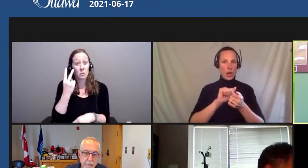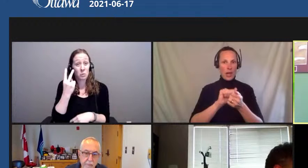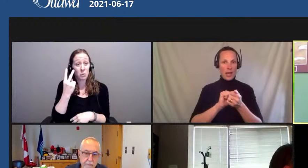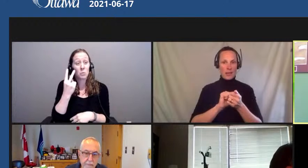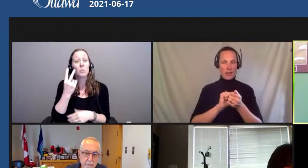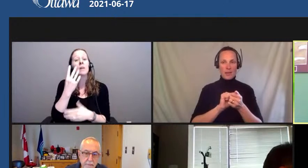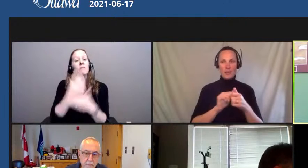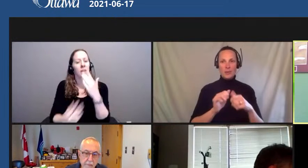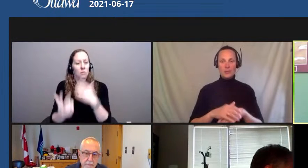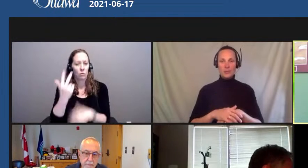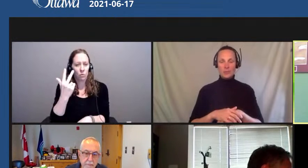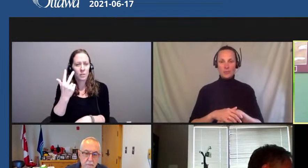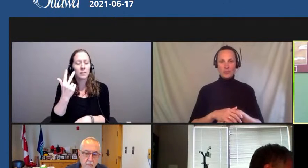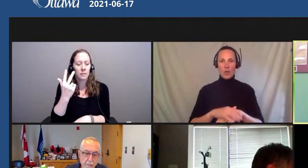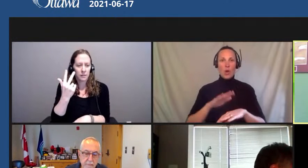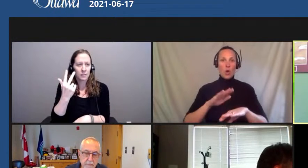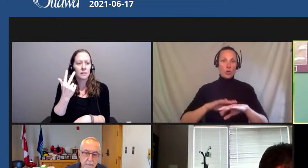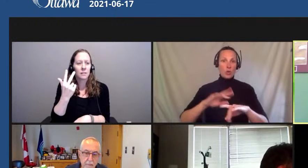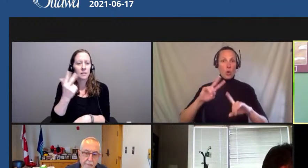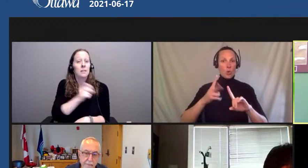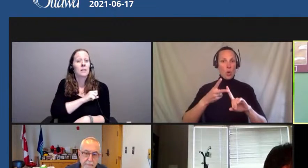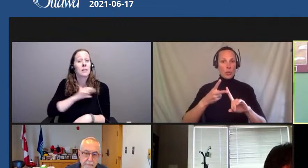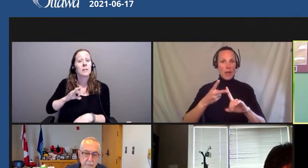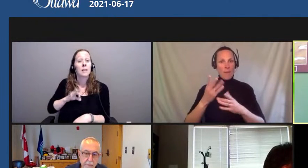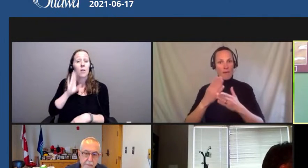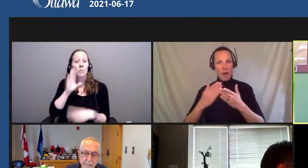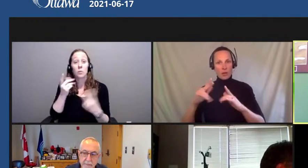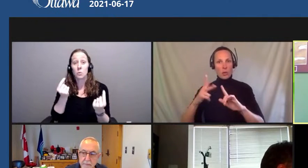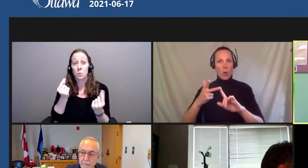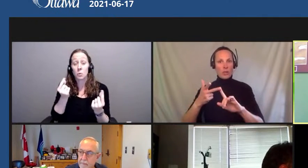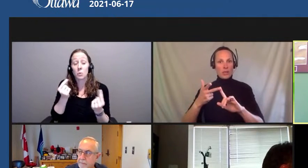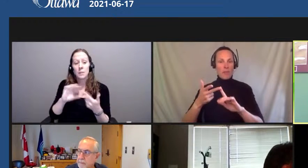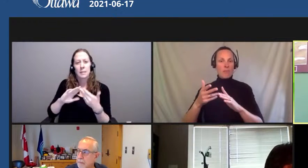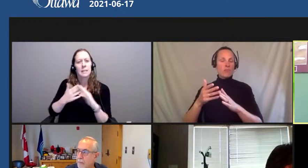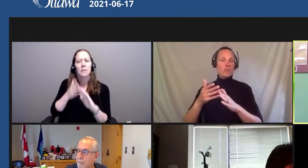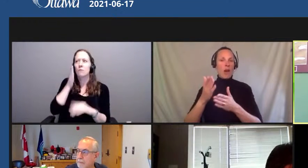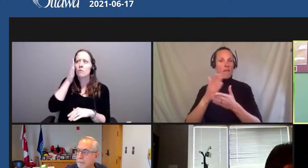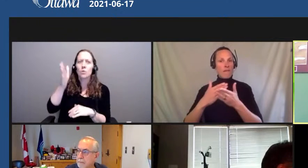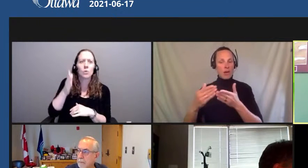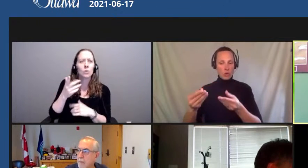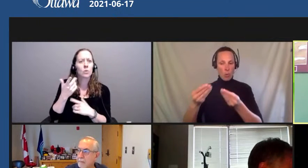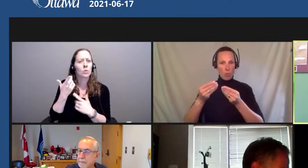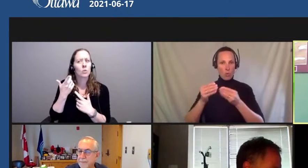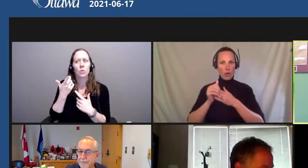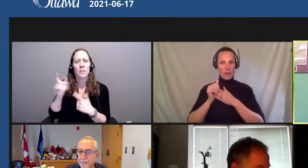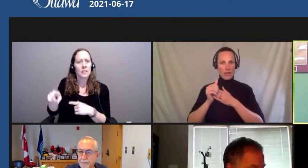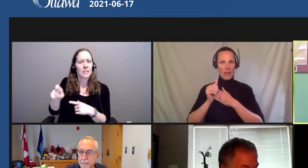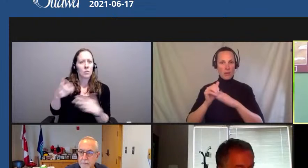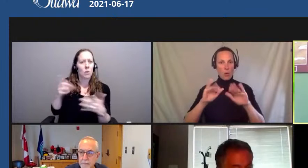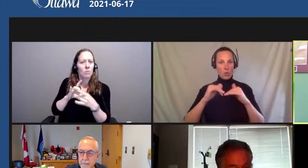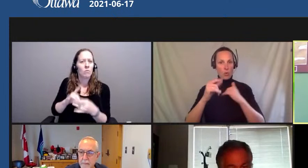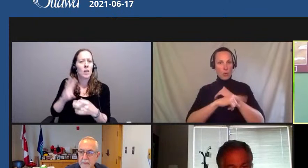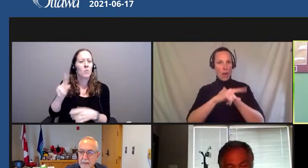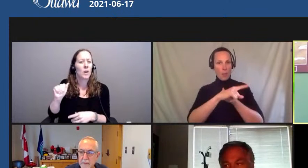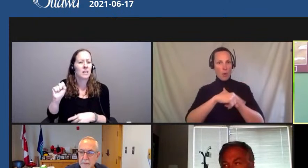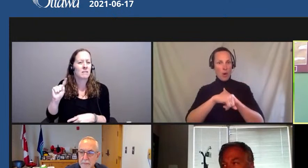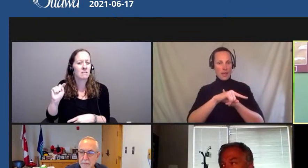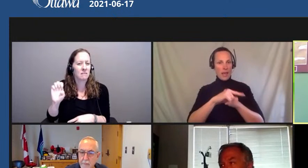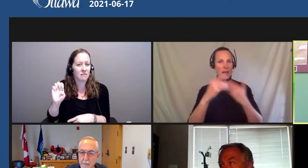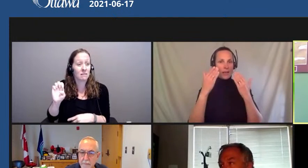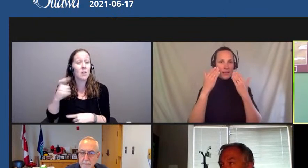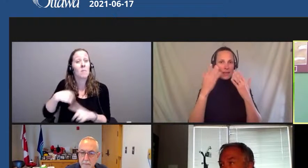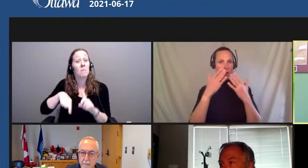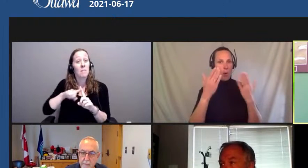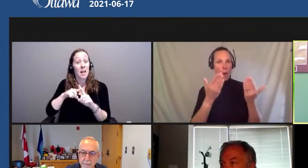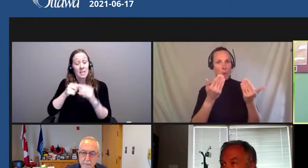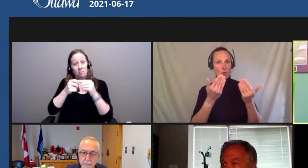in Phase 3. Staff will also provide an overview of the city's future waste management needs, along with a long list of options, 72